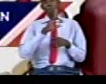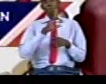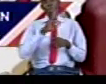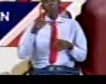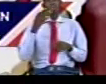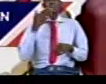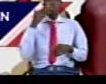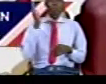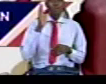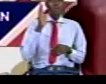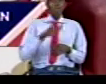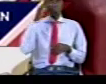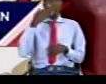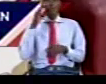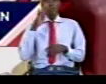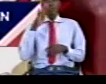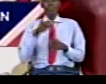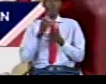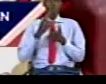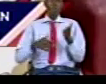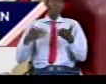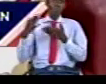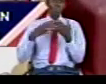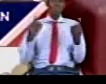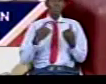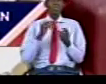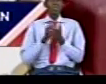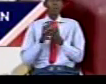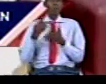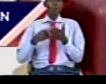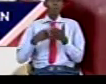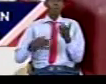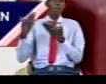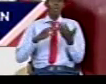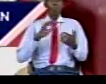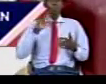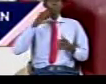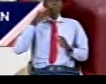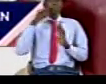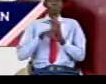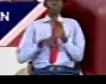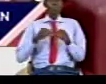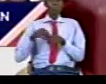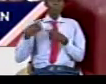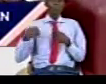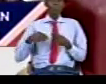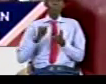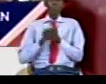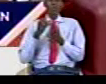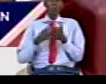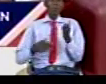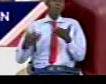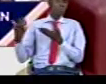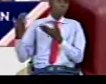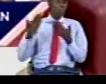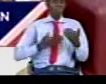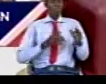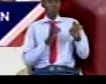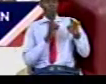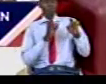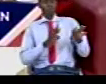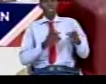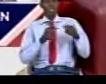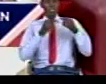what brings sin. That's what brings bitterness in the heart. That's what brings hatred. That's what brings hostility again. That's what